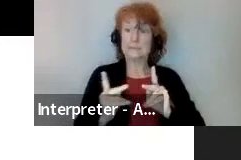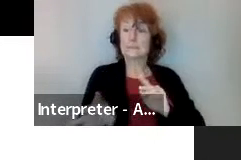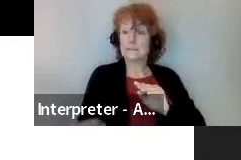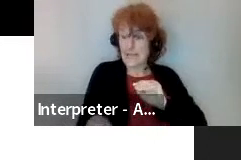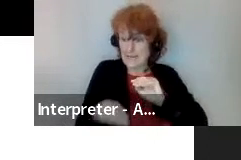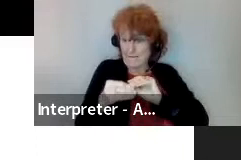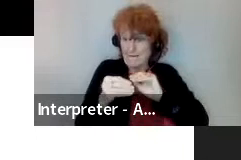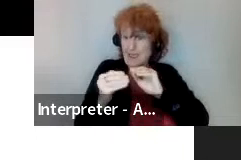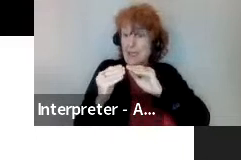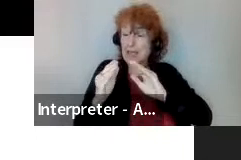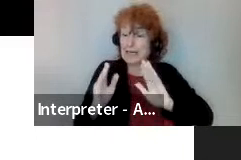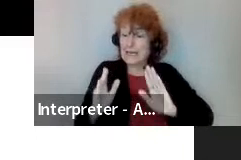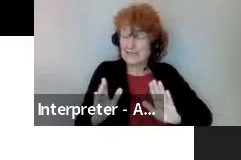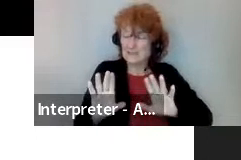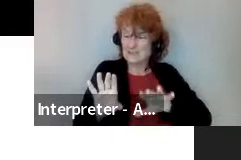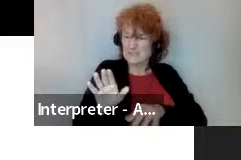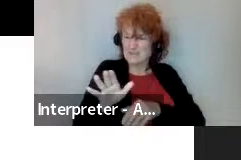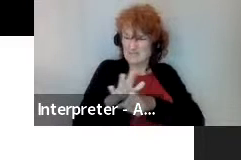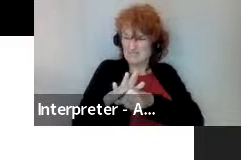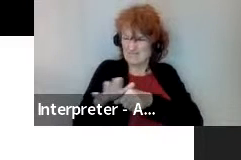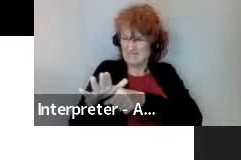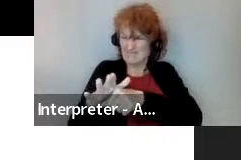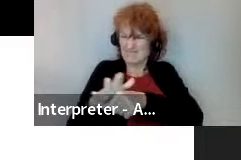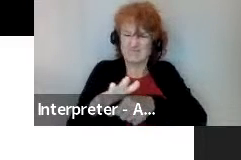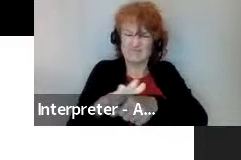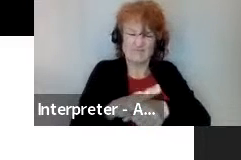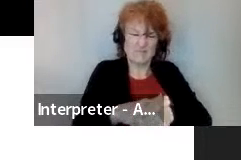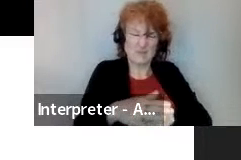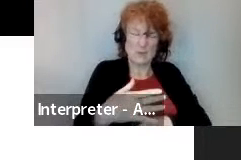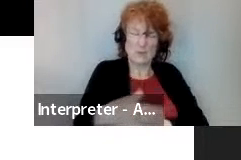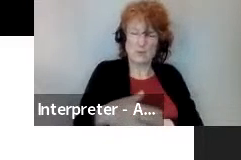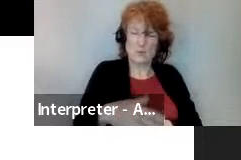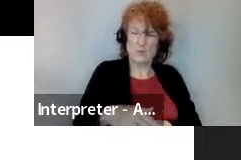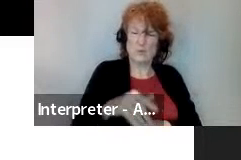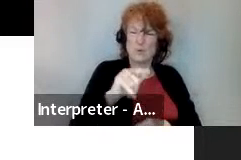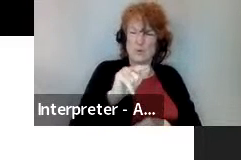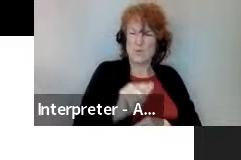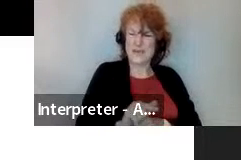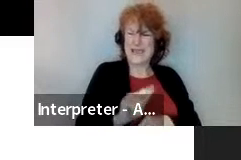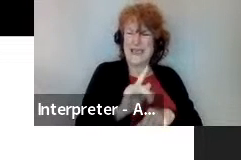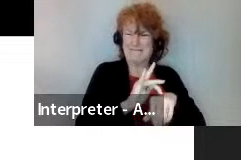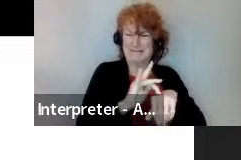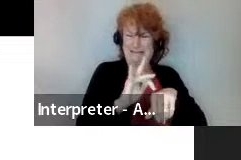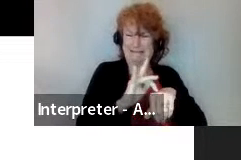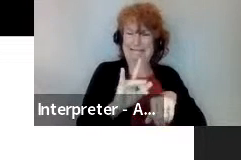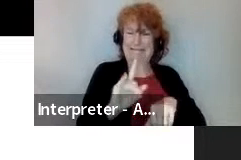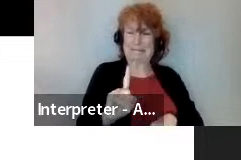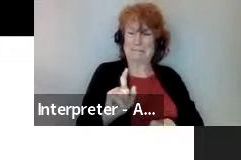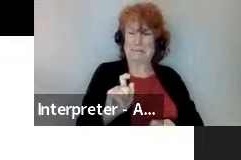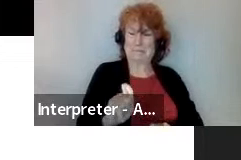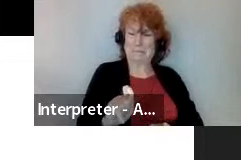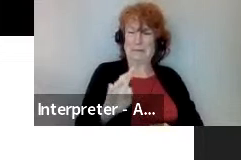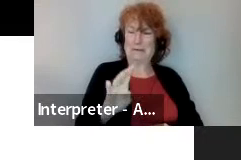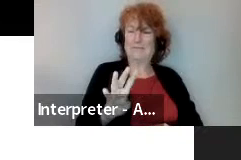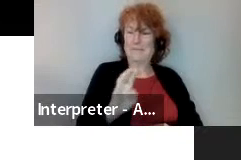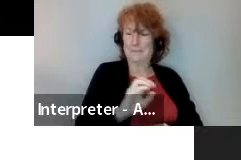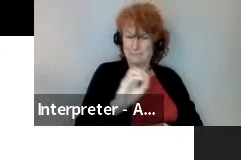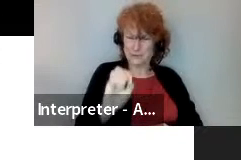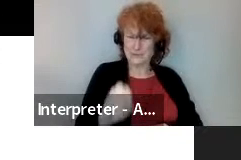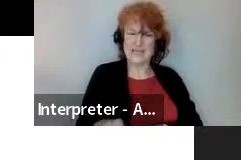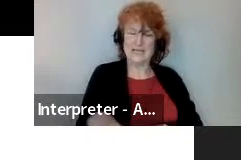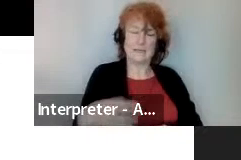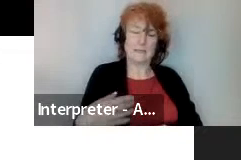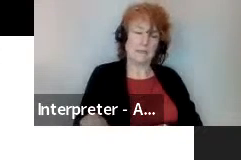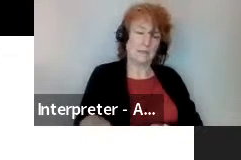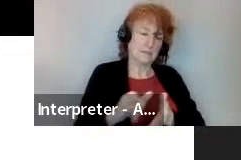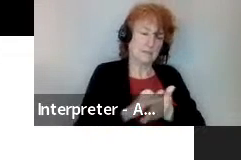with a historically low vacancy rate of 1.4%. That lack of housing choice is felt every day by New Yorkers. In a tight housing